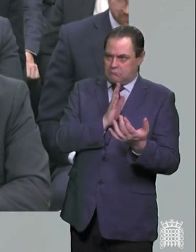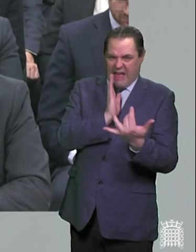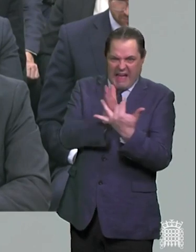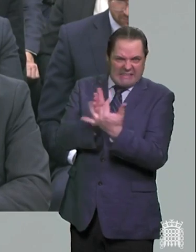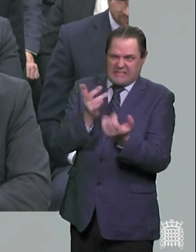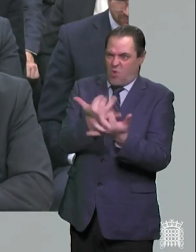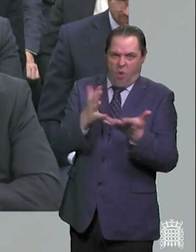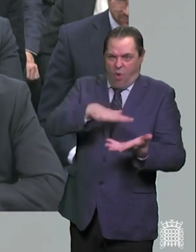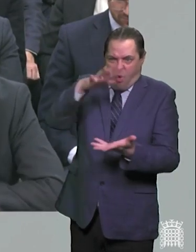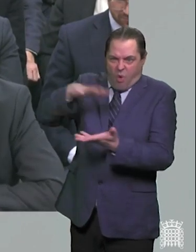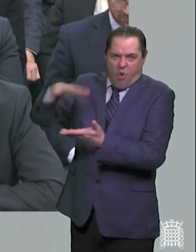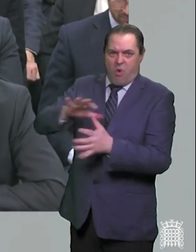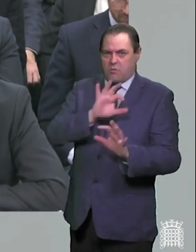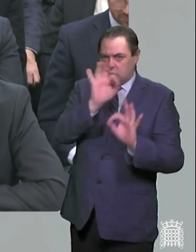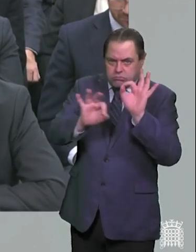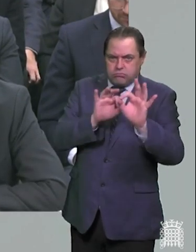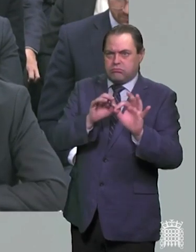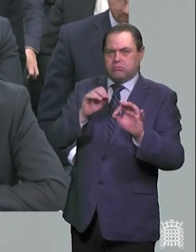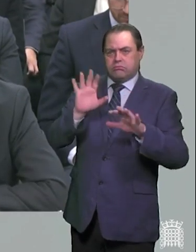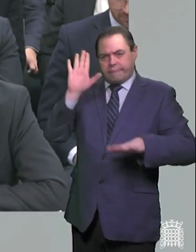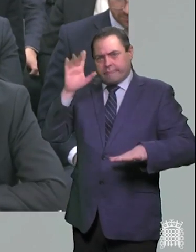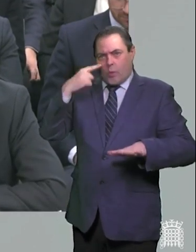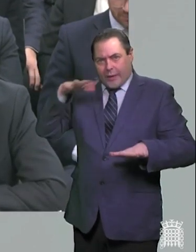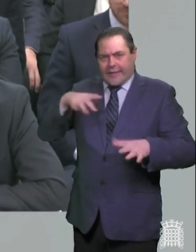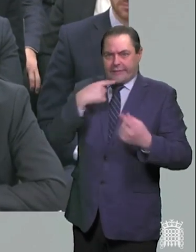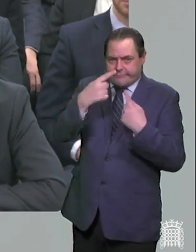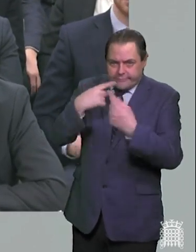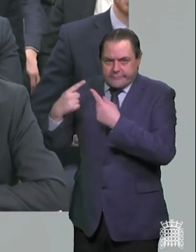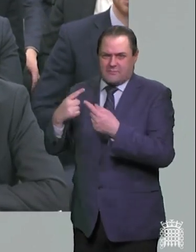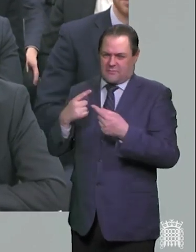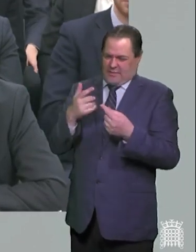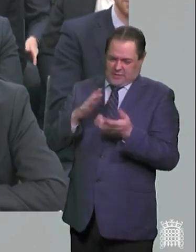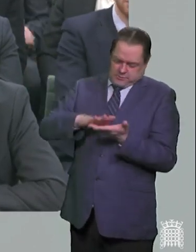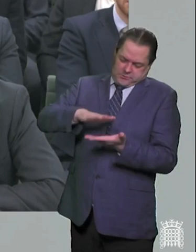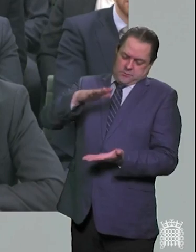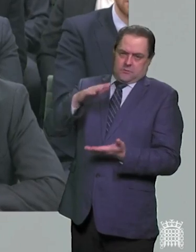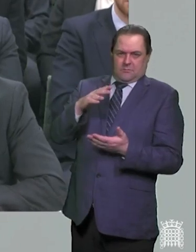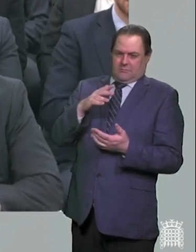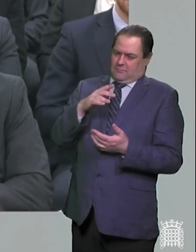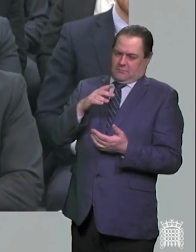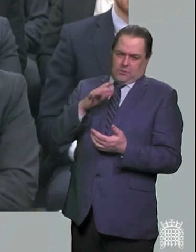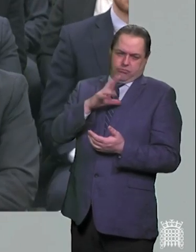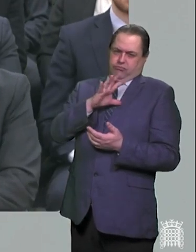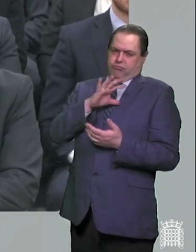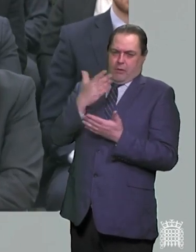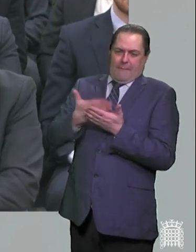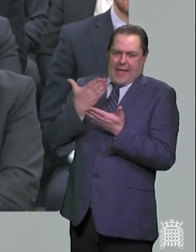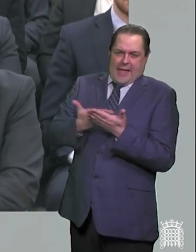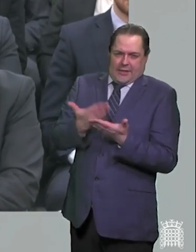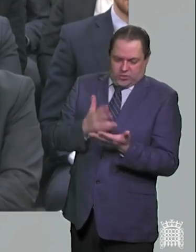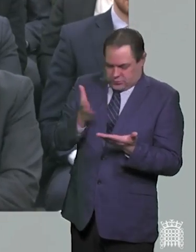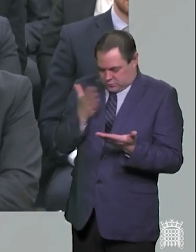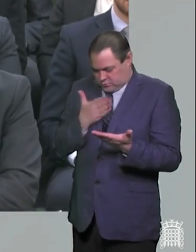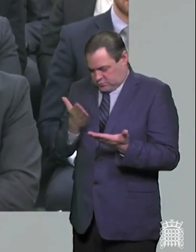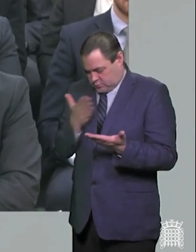of evidence. You have collected and reviewed hundreds of pages of transcripts of Sue Gray's interviews, and you